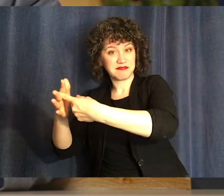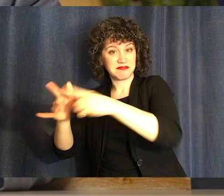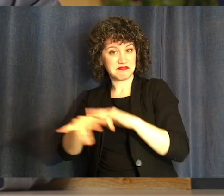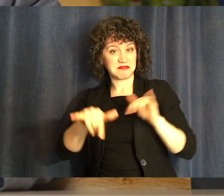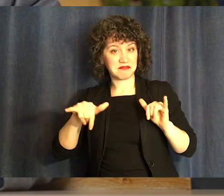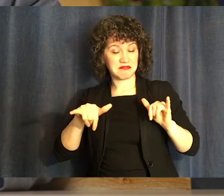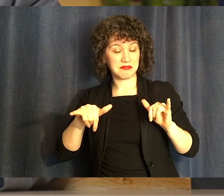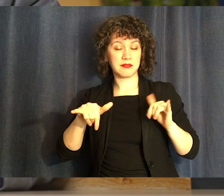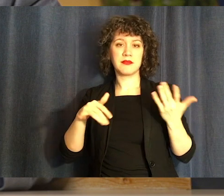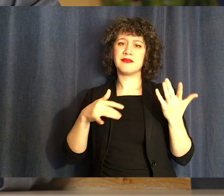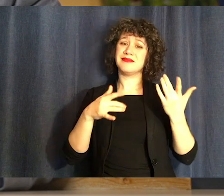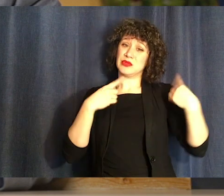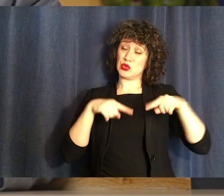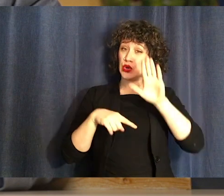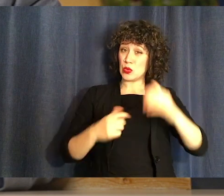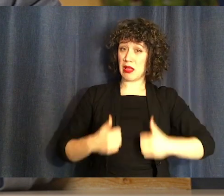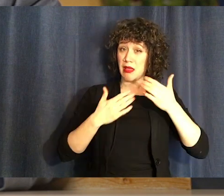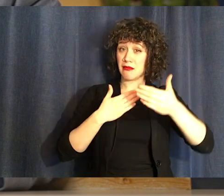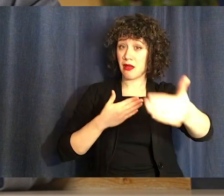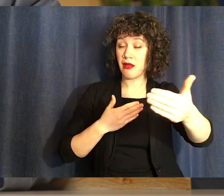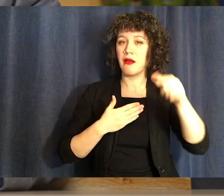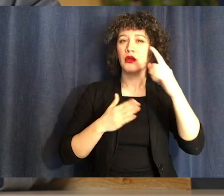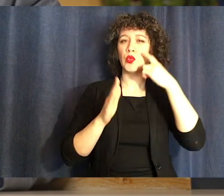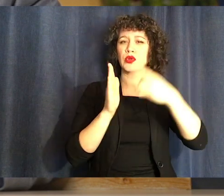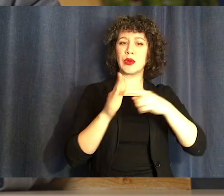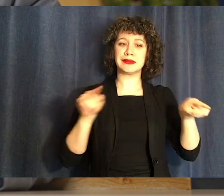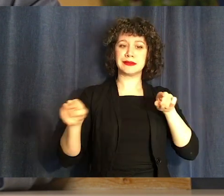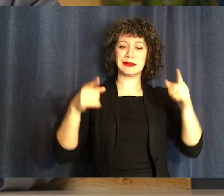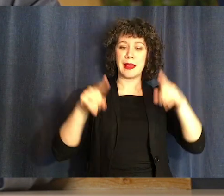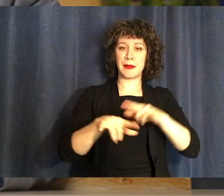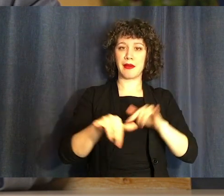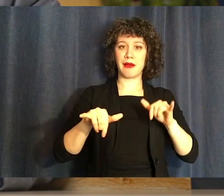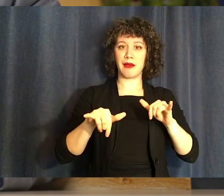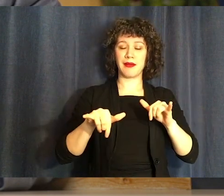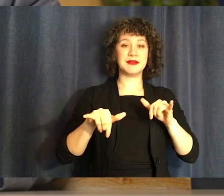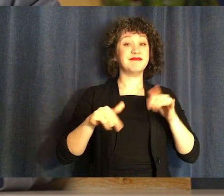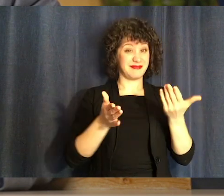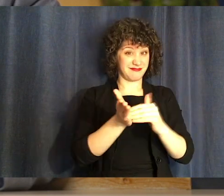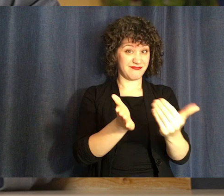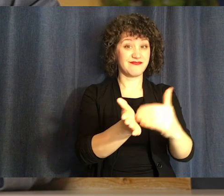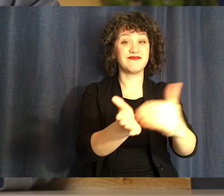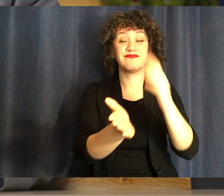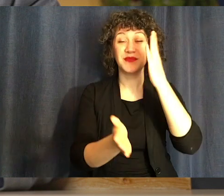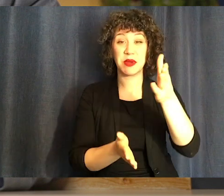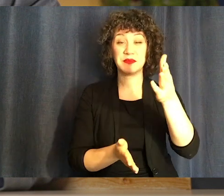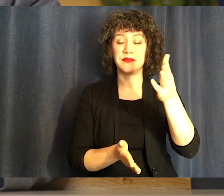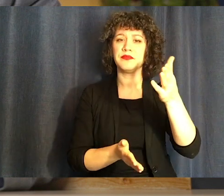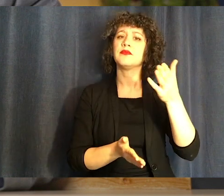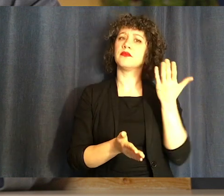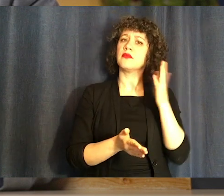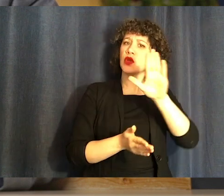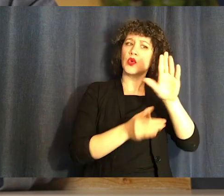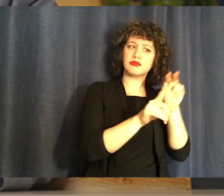this will not be the last time that these two forces will be at work. How you frame, how you react, and how you move forward